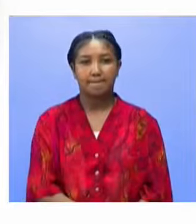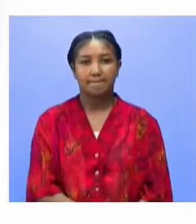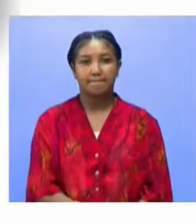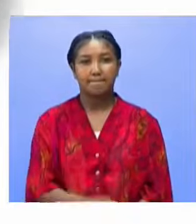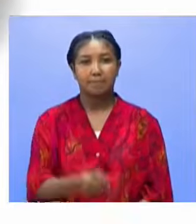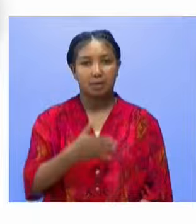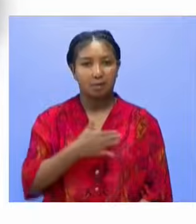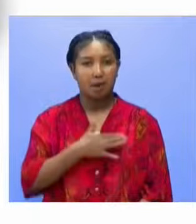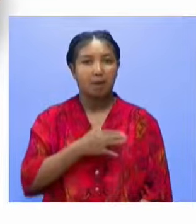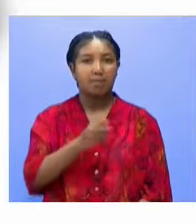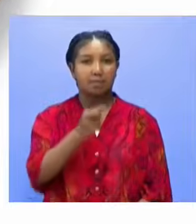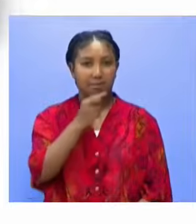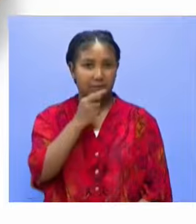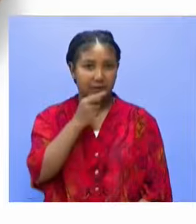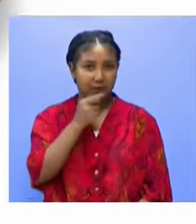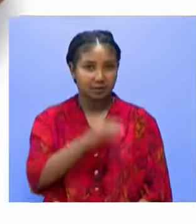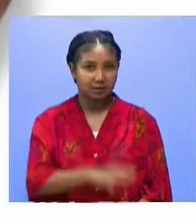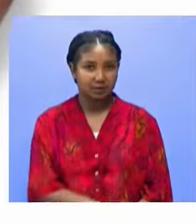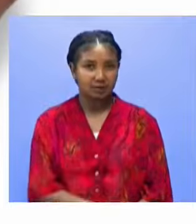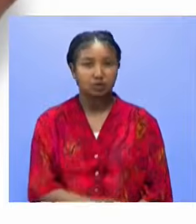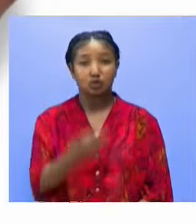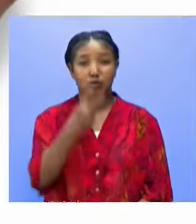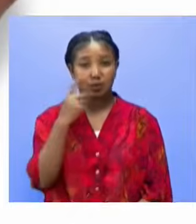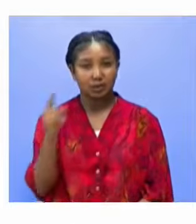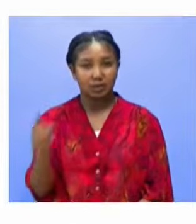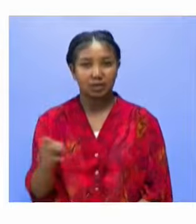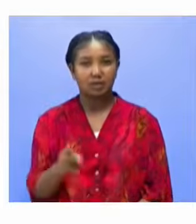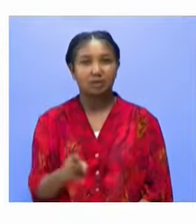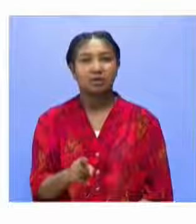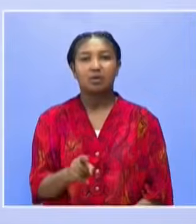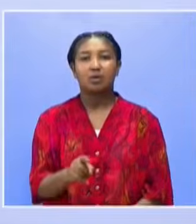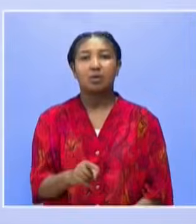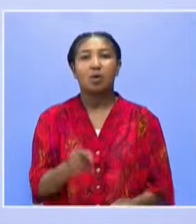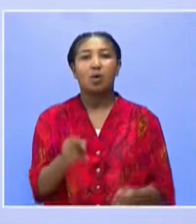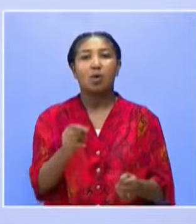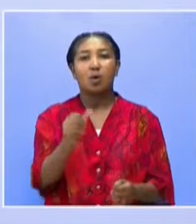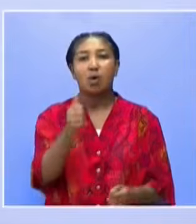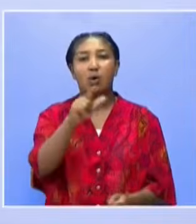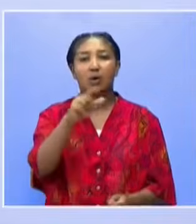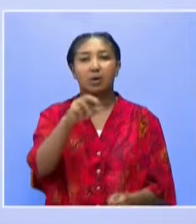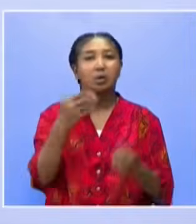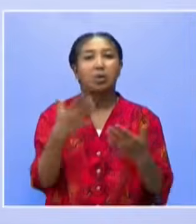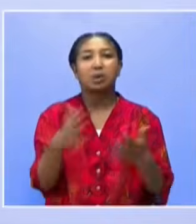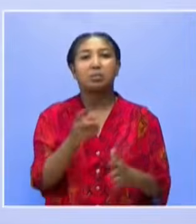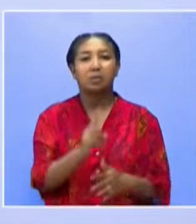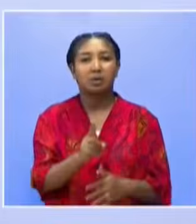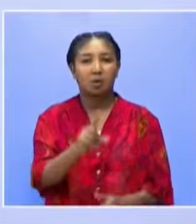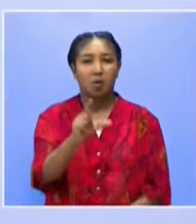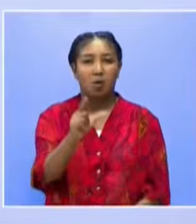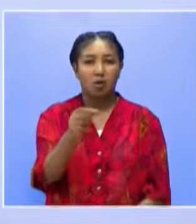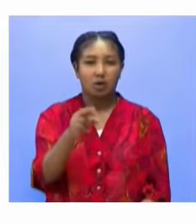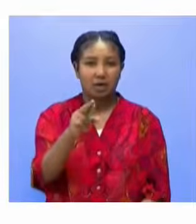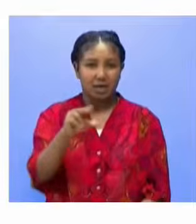My breakfast. Look, what about already? Already means